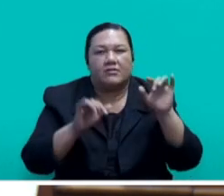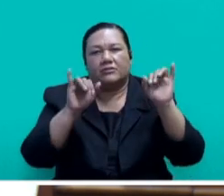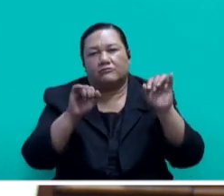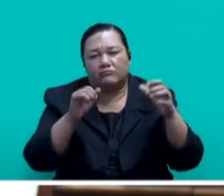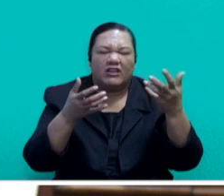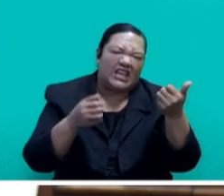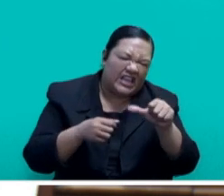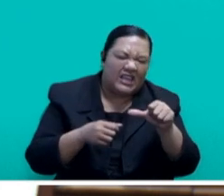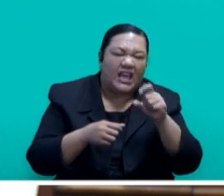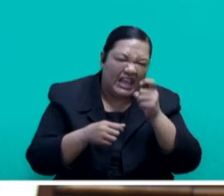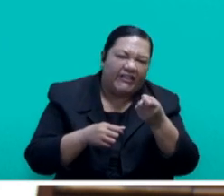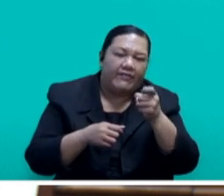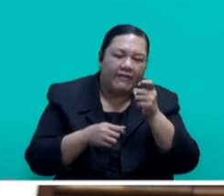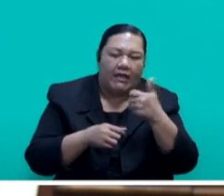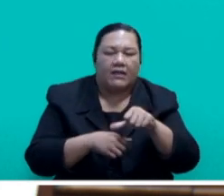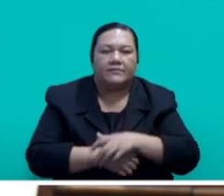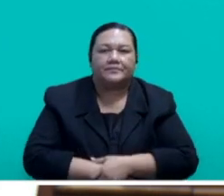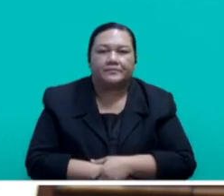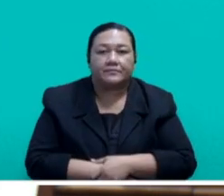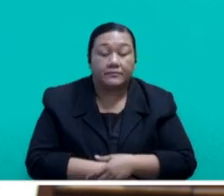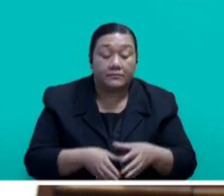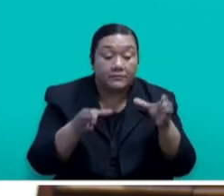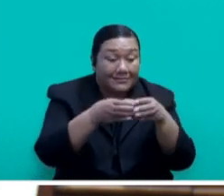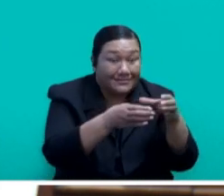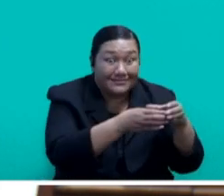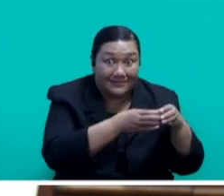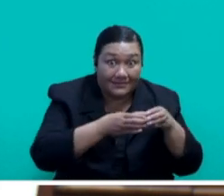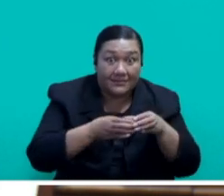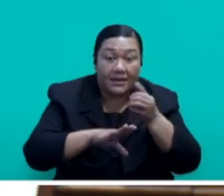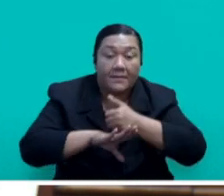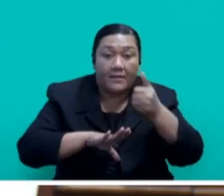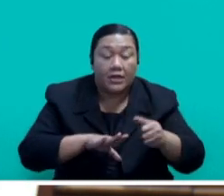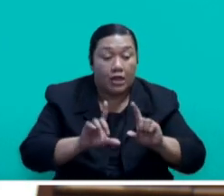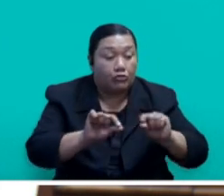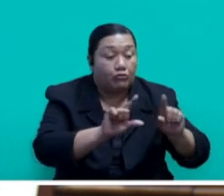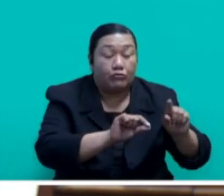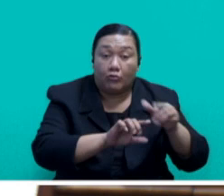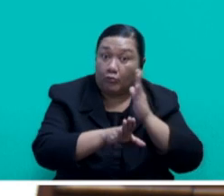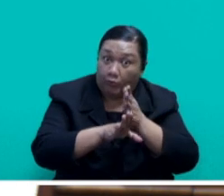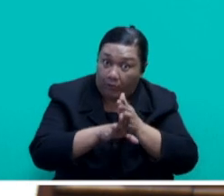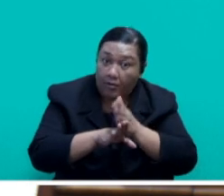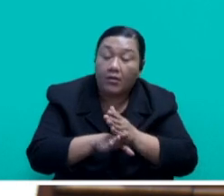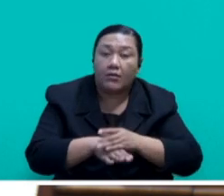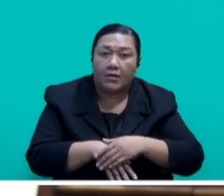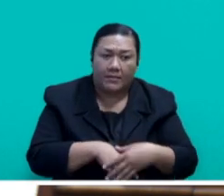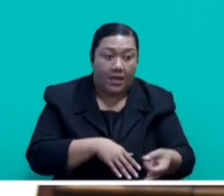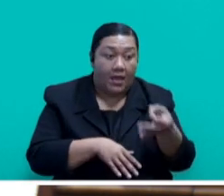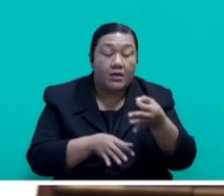Do the government agencies do a good job in answering the questions from the